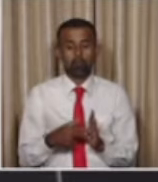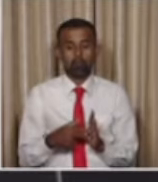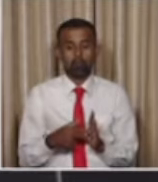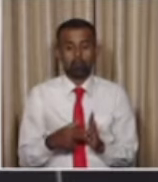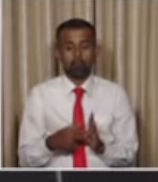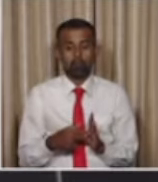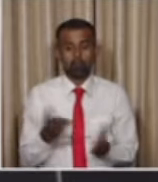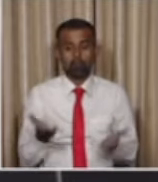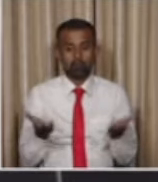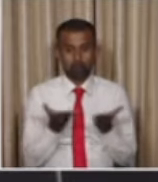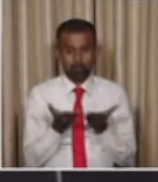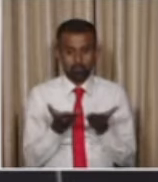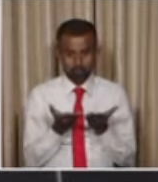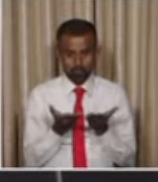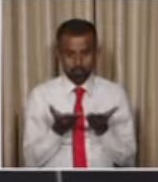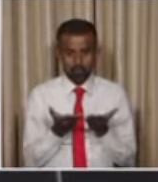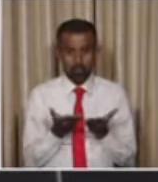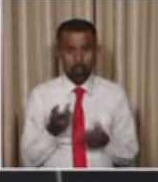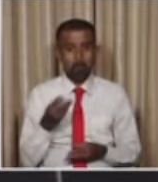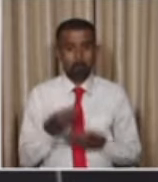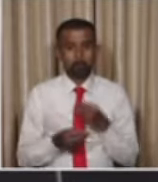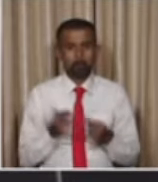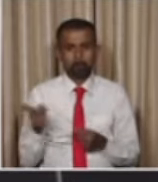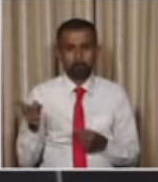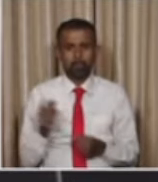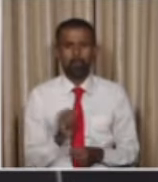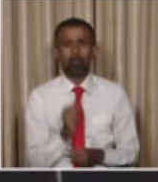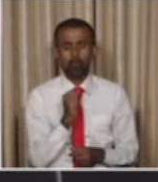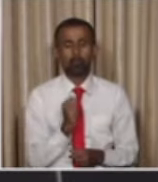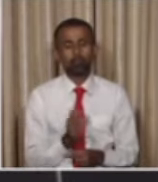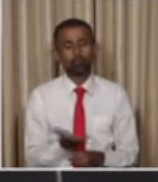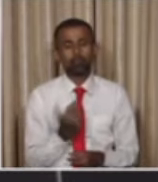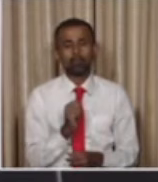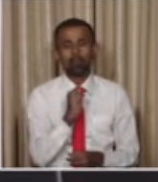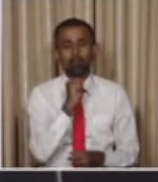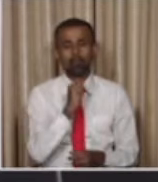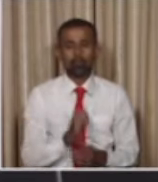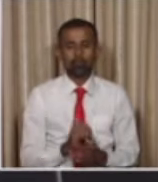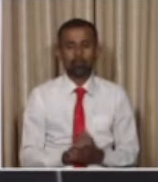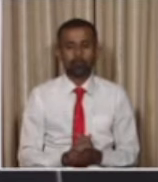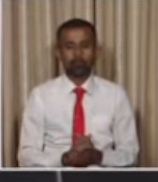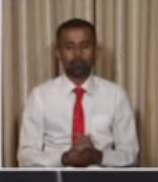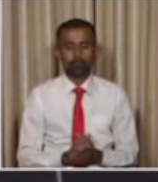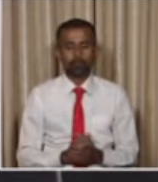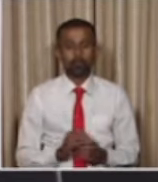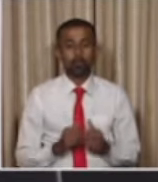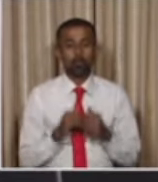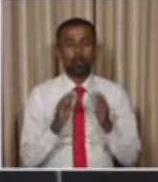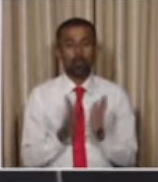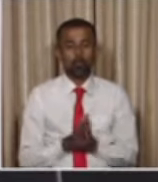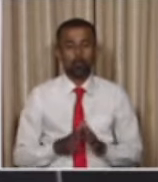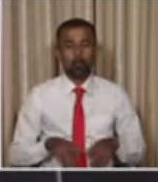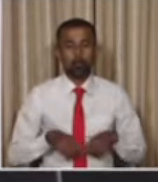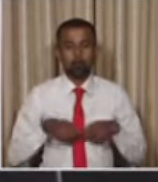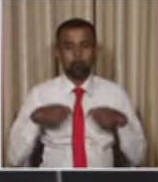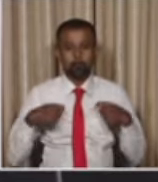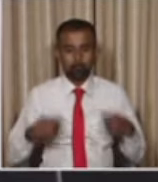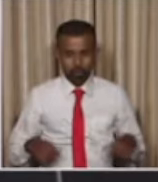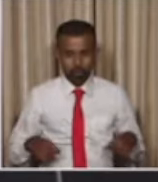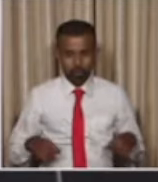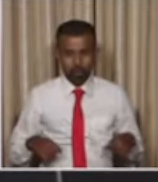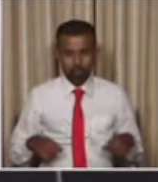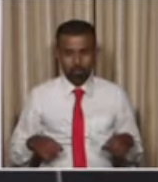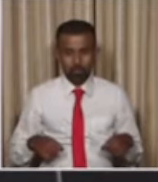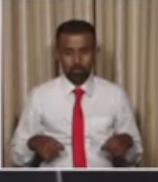right? How is this happening, right? Total recurrent expenditure of ICTA Department of Information